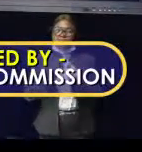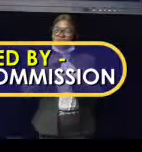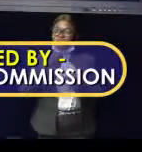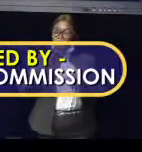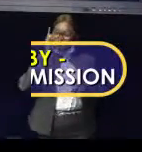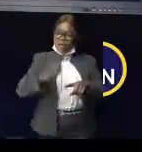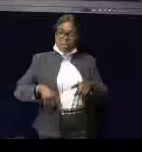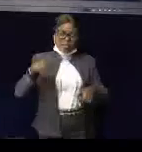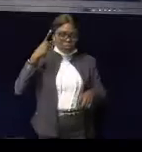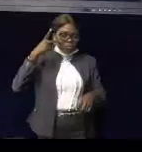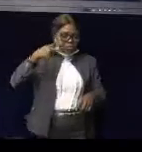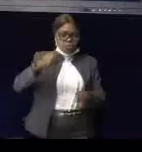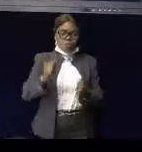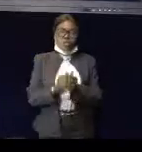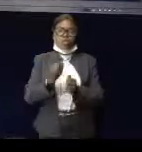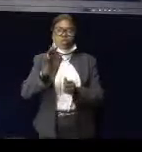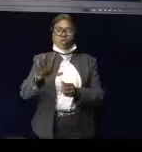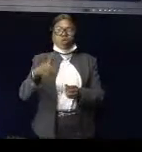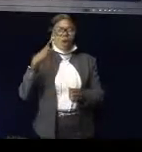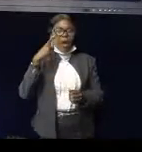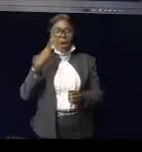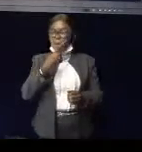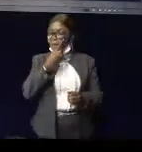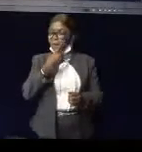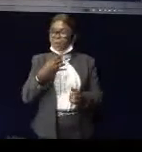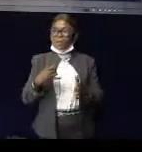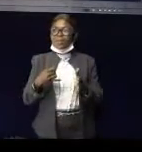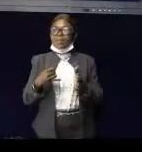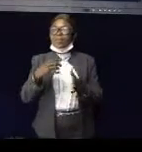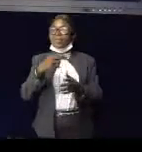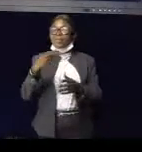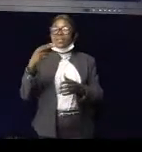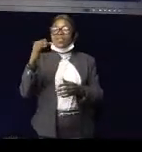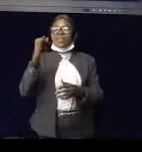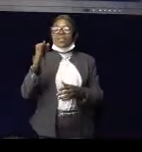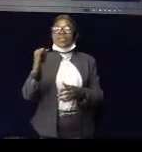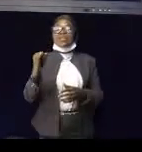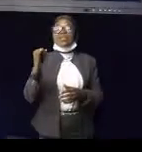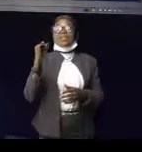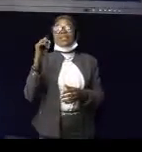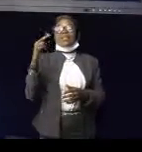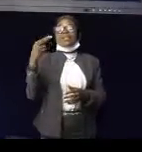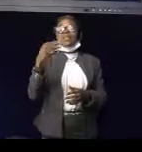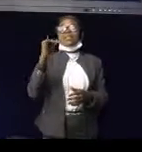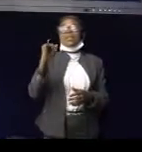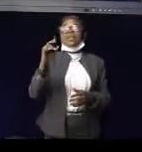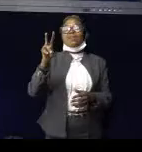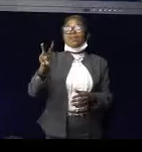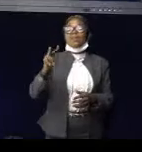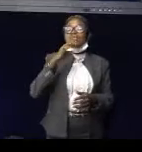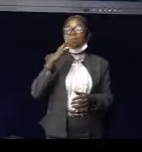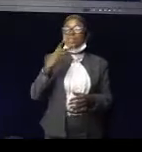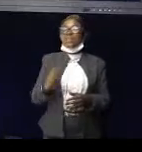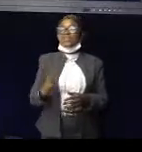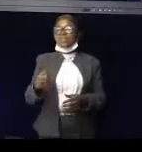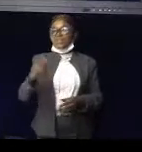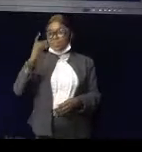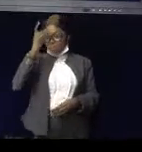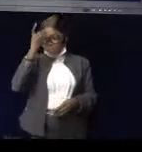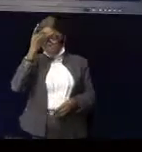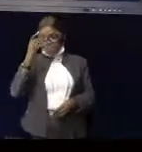the ordinary eye, cannot be seen with your eye. HIV is the virus that can cause the AIDS